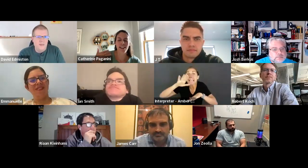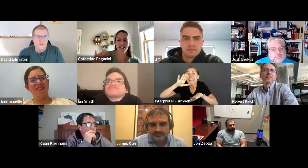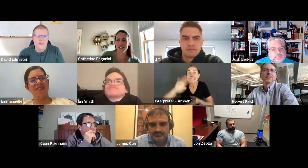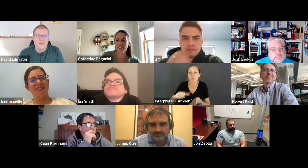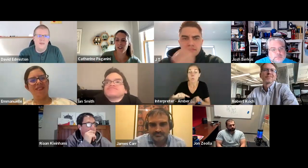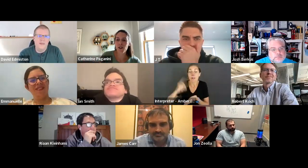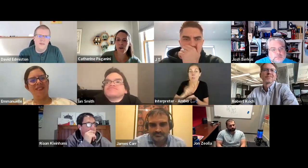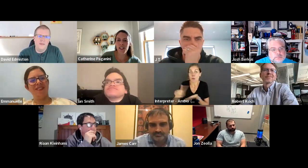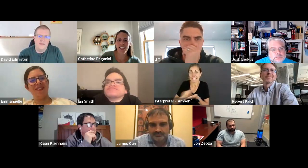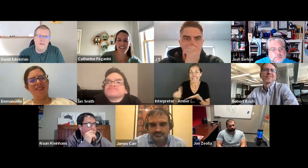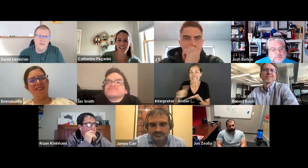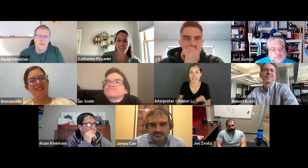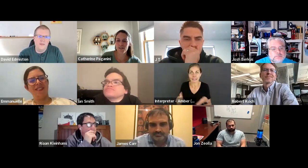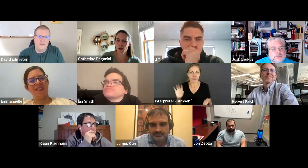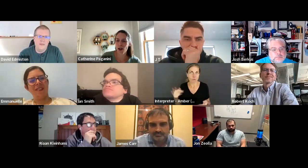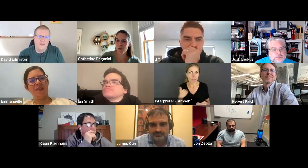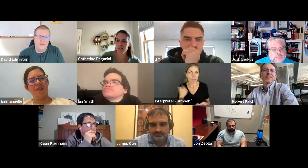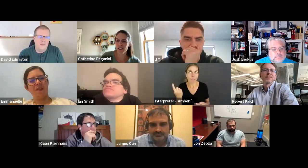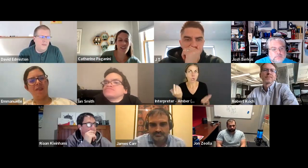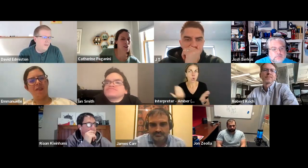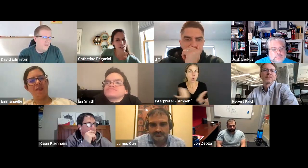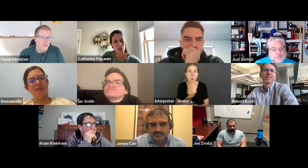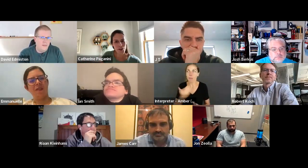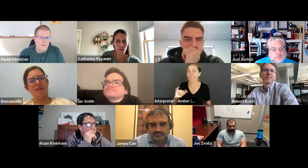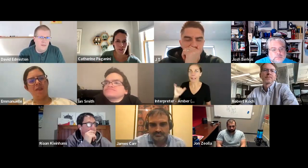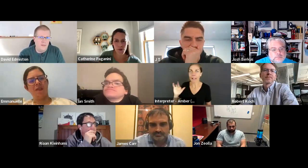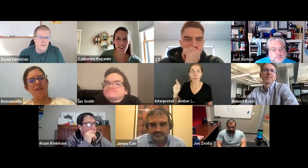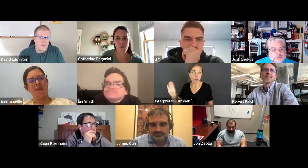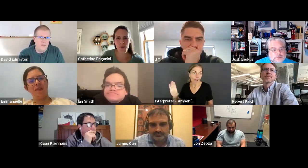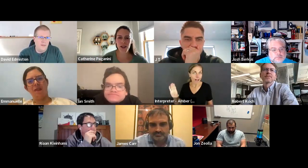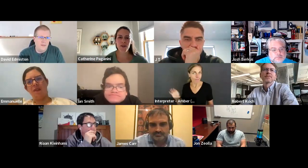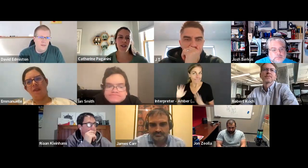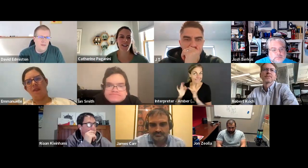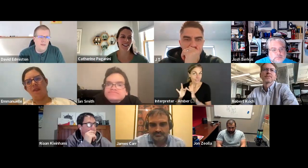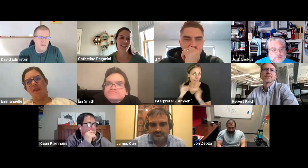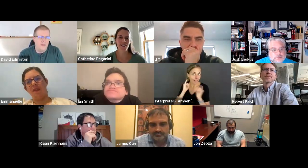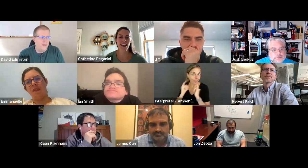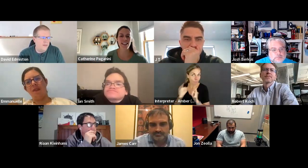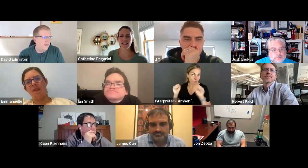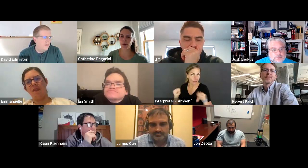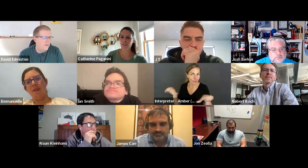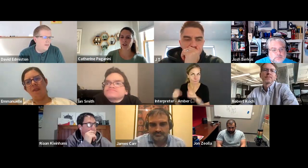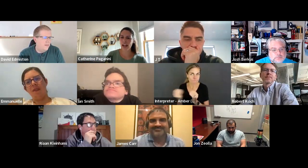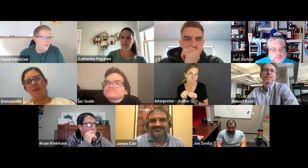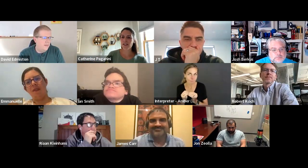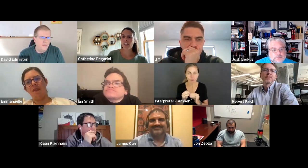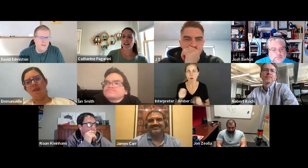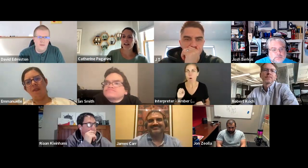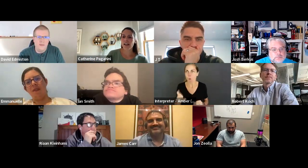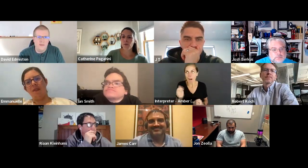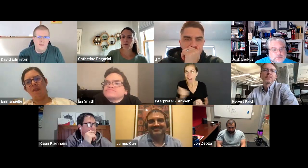something new, like Rob's video interview, of course we can do more, or anything that we have to